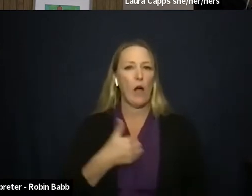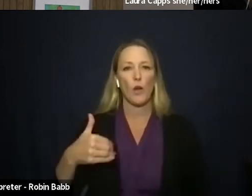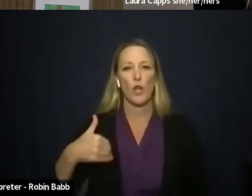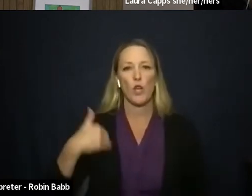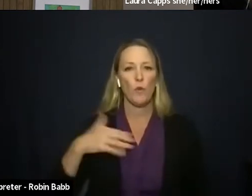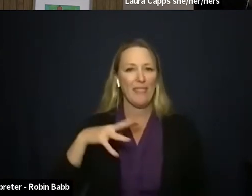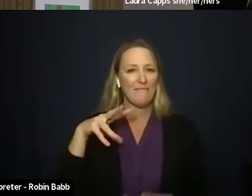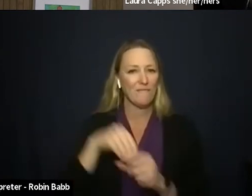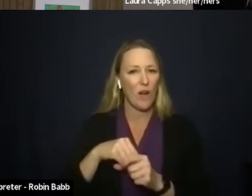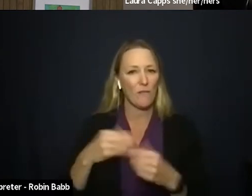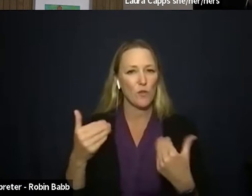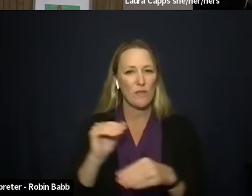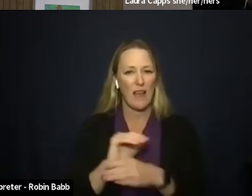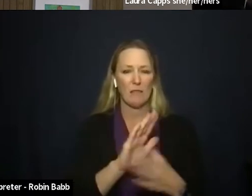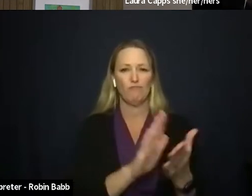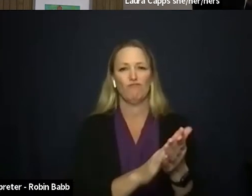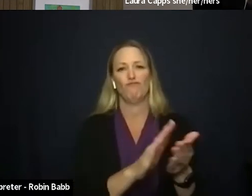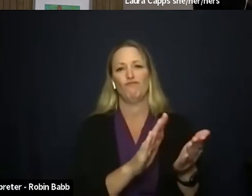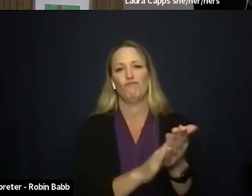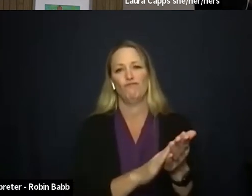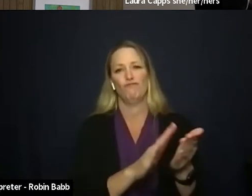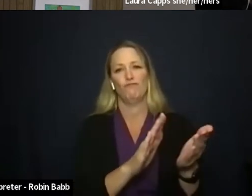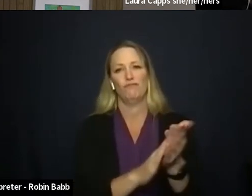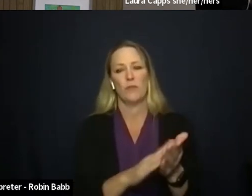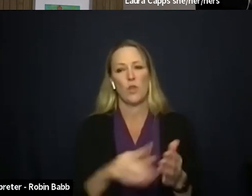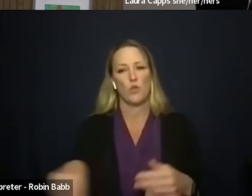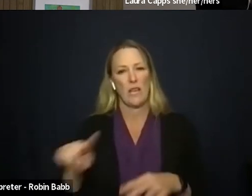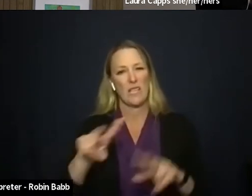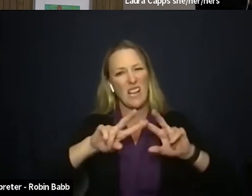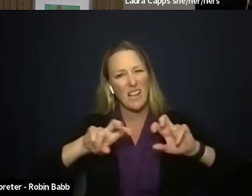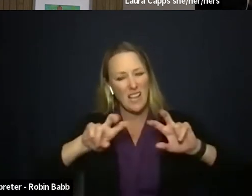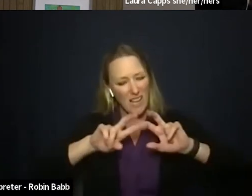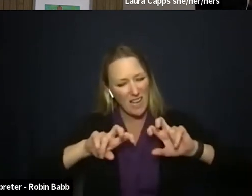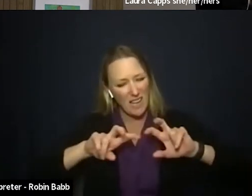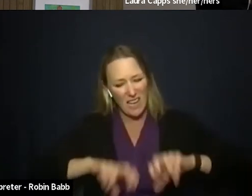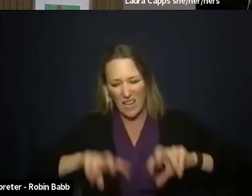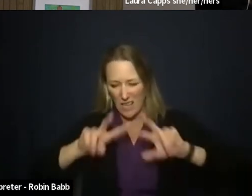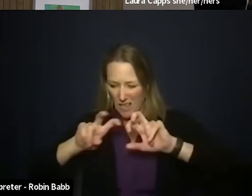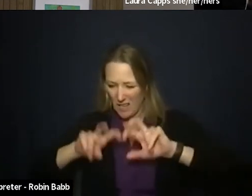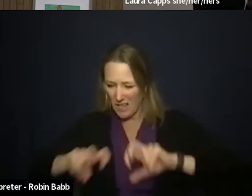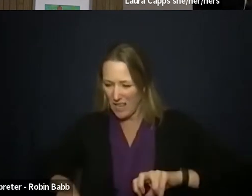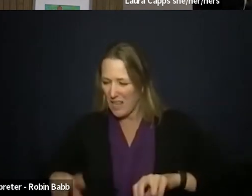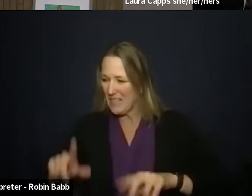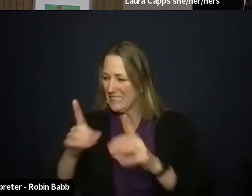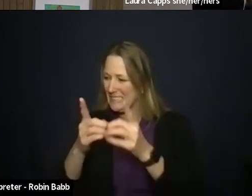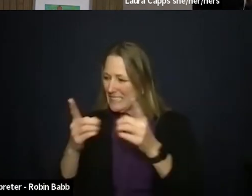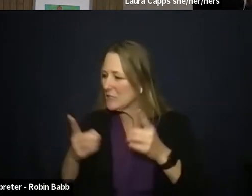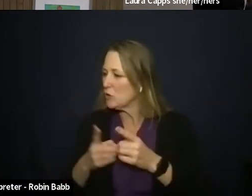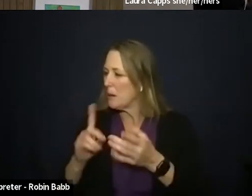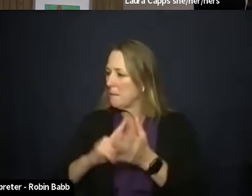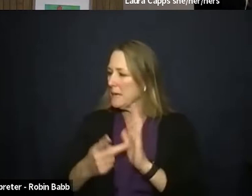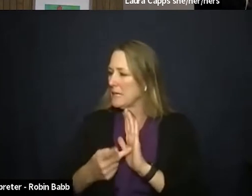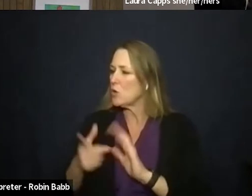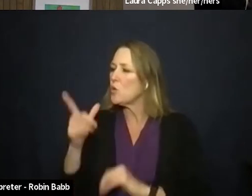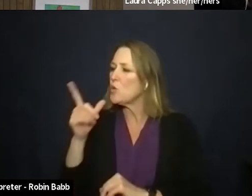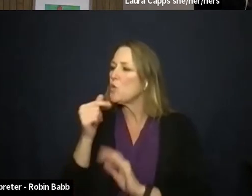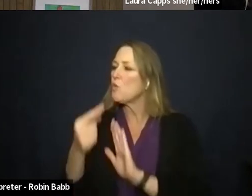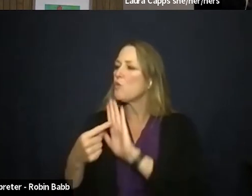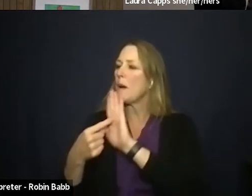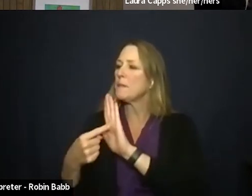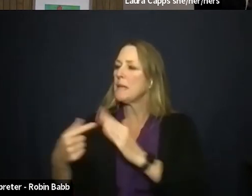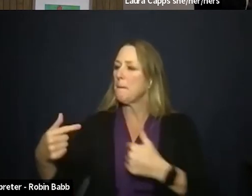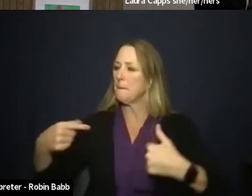terms of looking at the districts you know looking at who will represent them after all you know this is about their